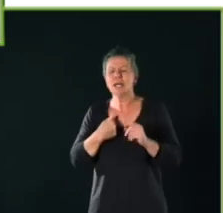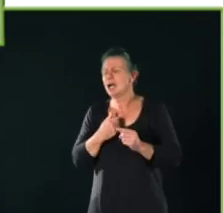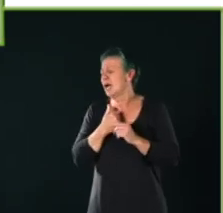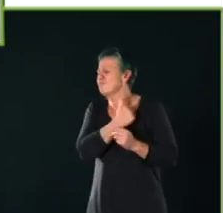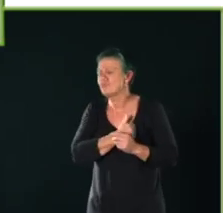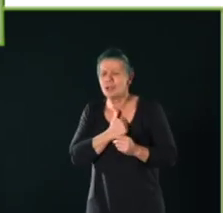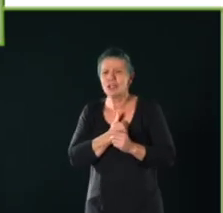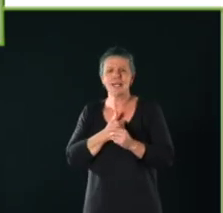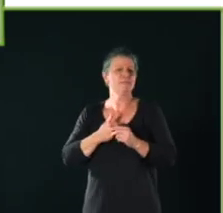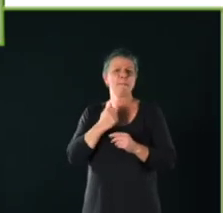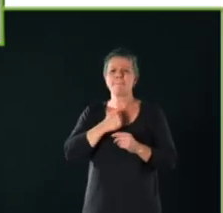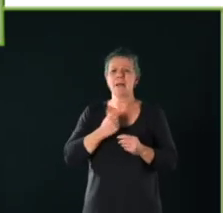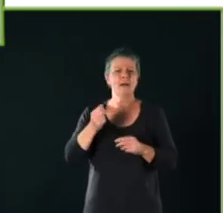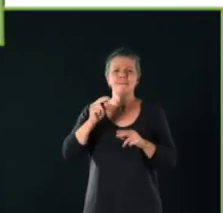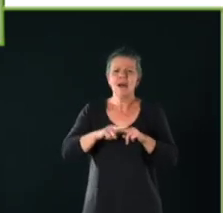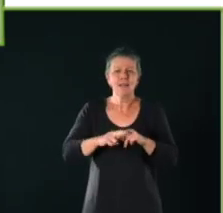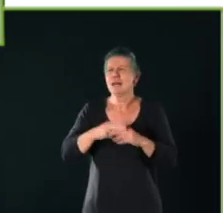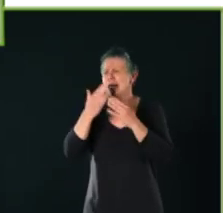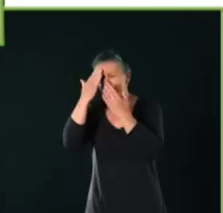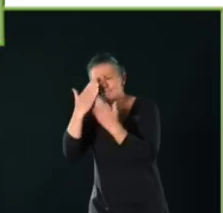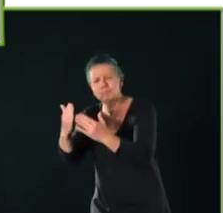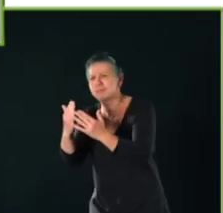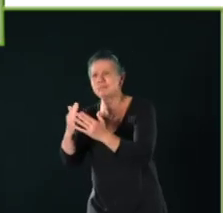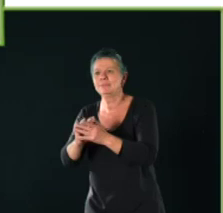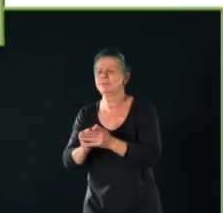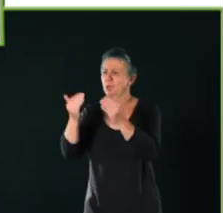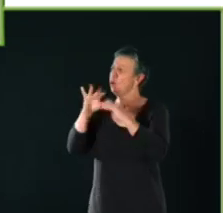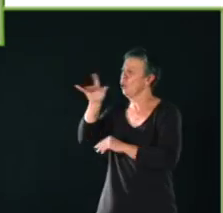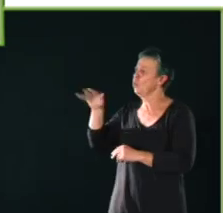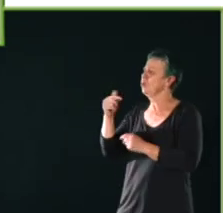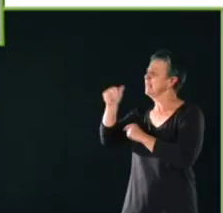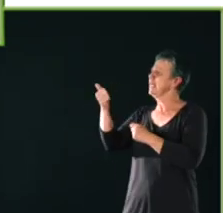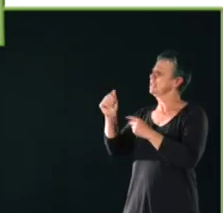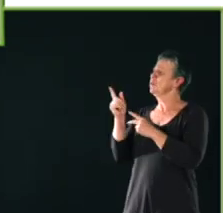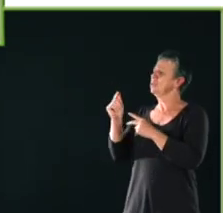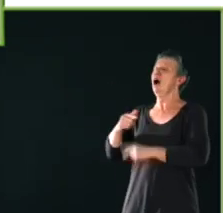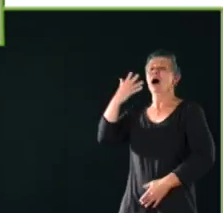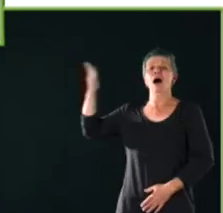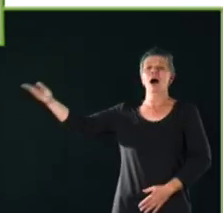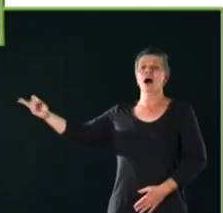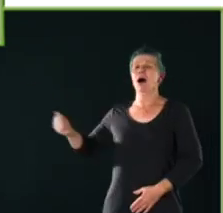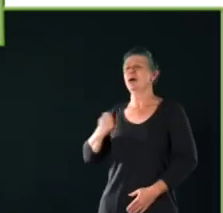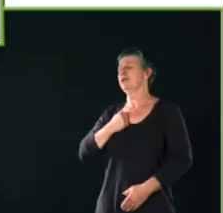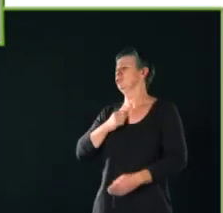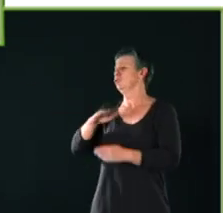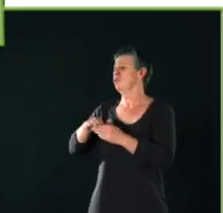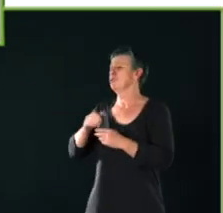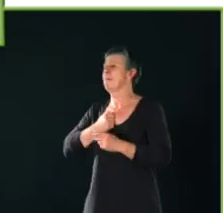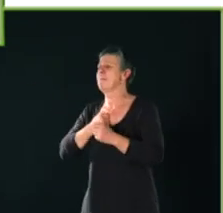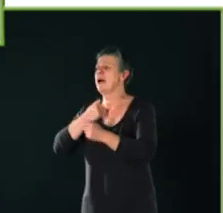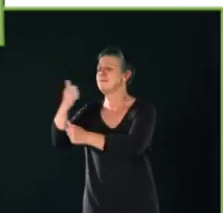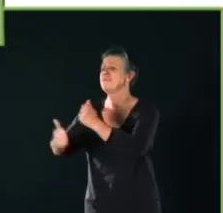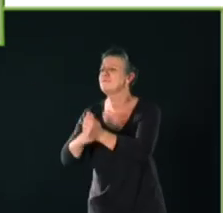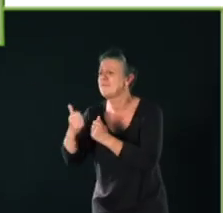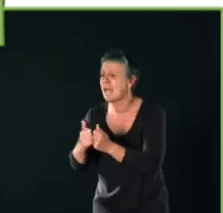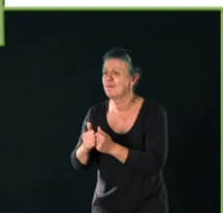So I appreciate and adore my father. Who else do we have? What's next? Oh, now these are the children of